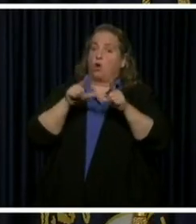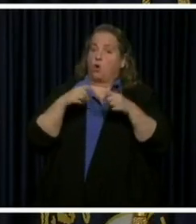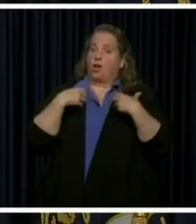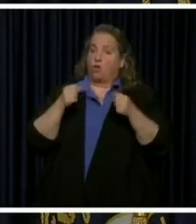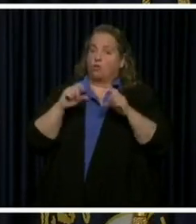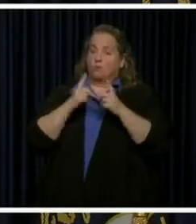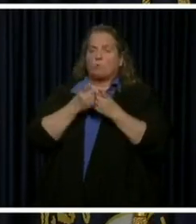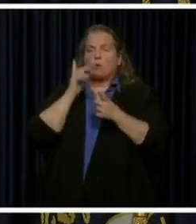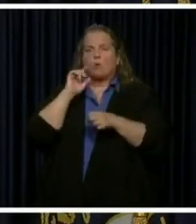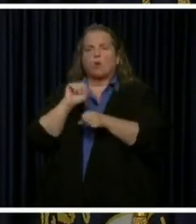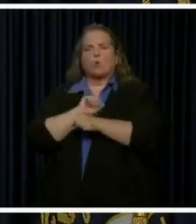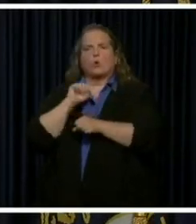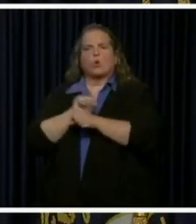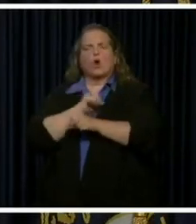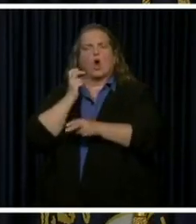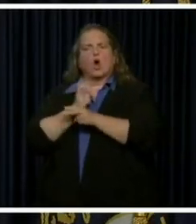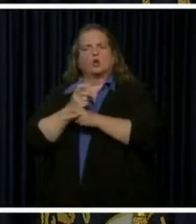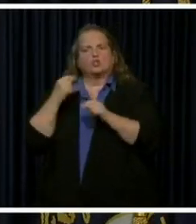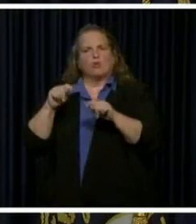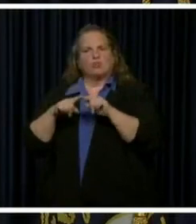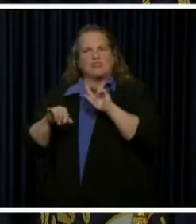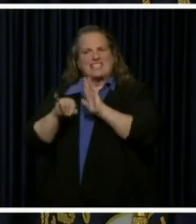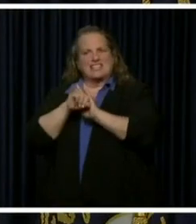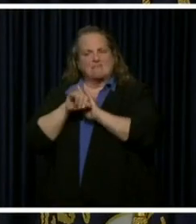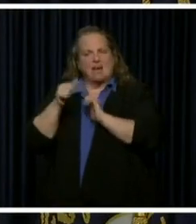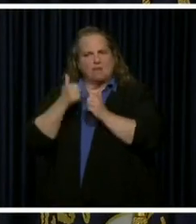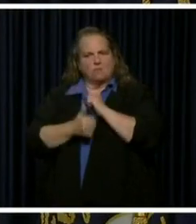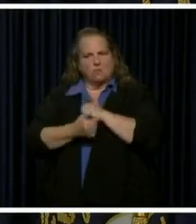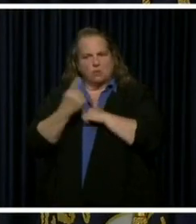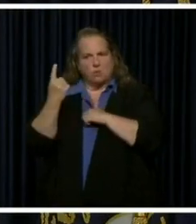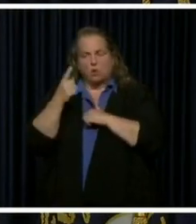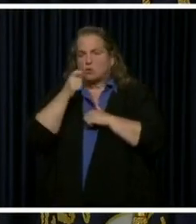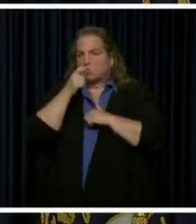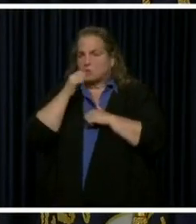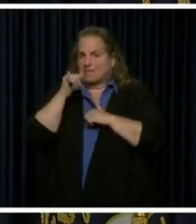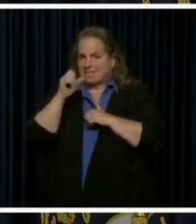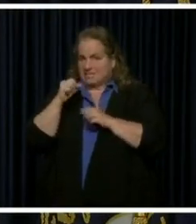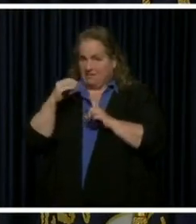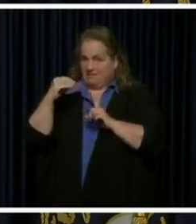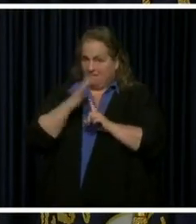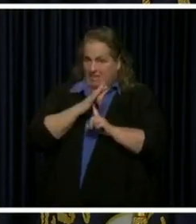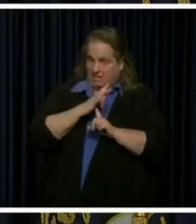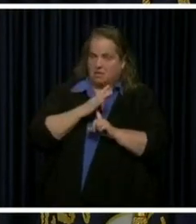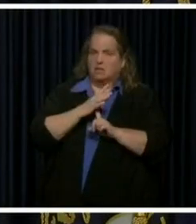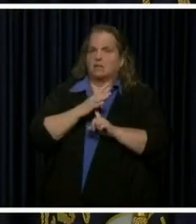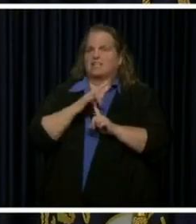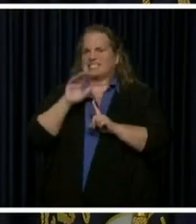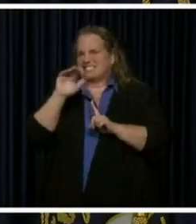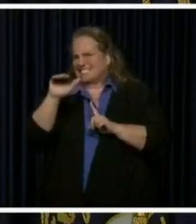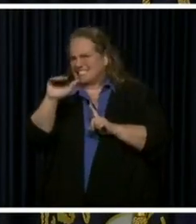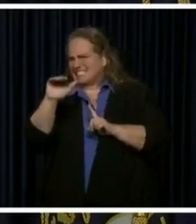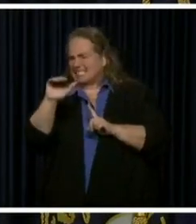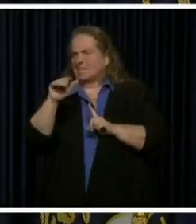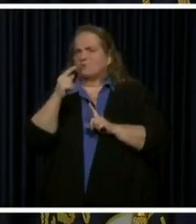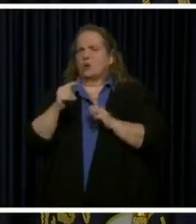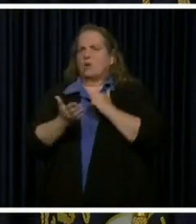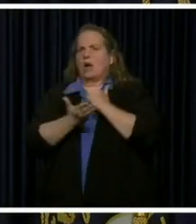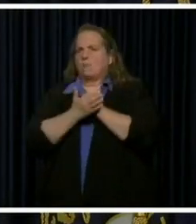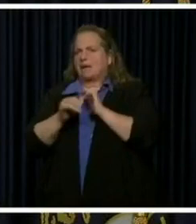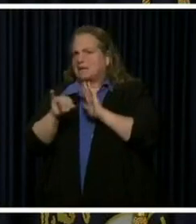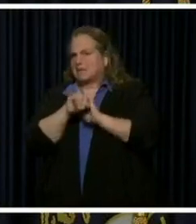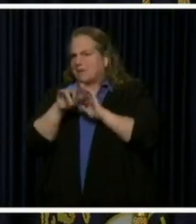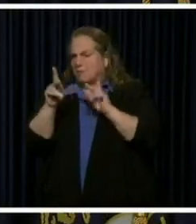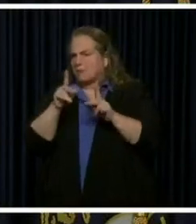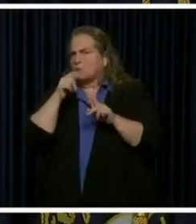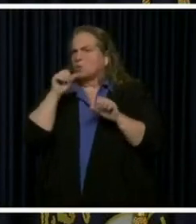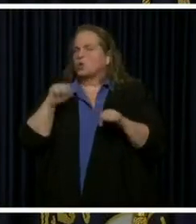very hard to try to identify everybody who is infected and try to reach out to them, to try to help identify people